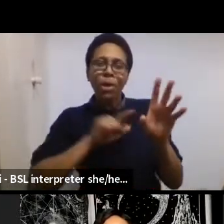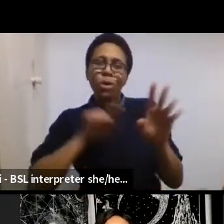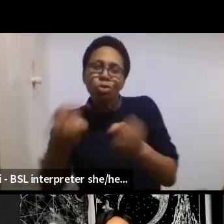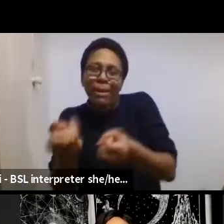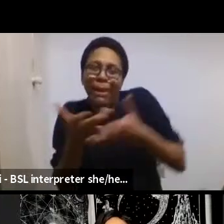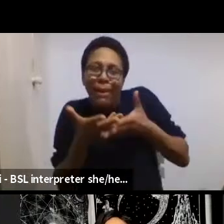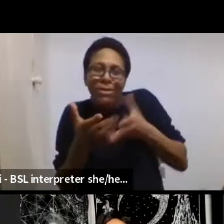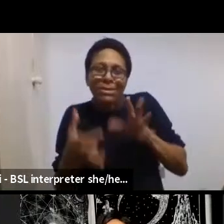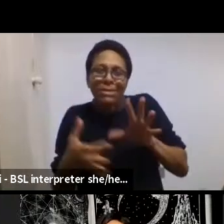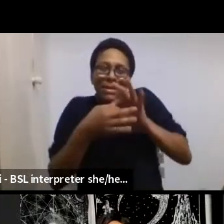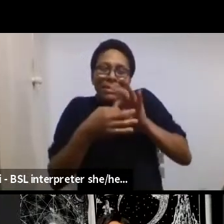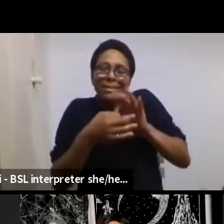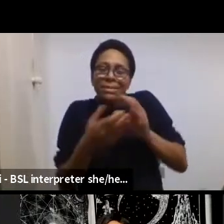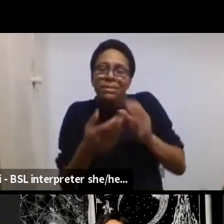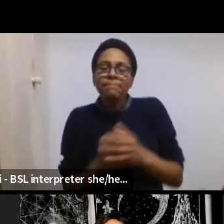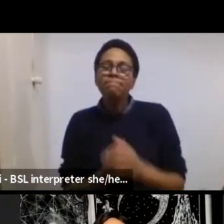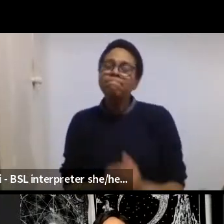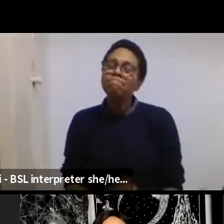on that.